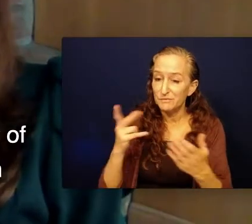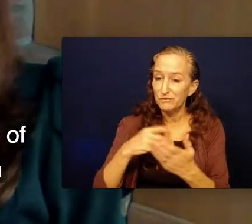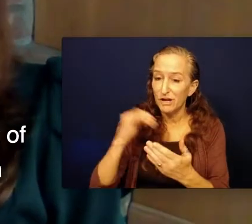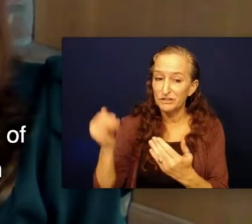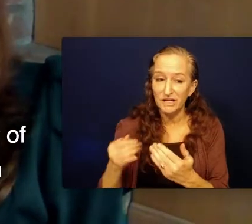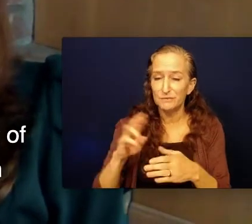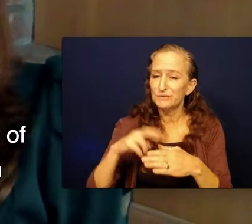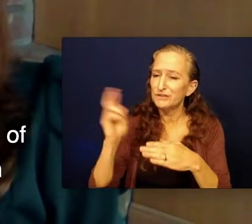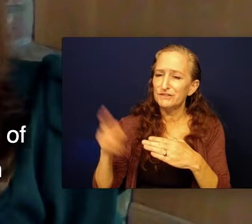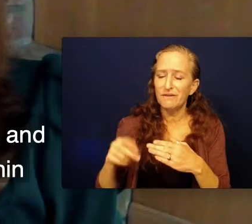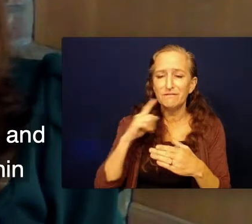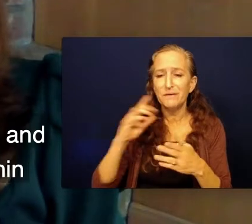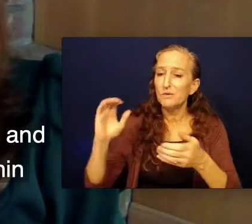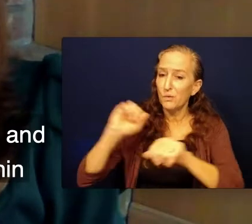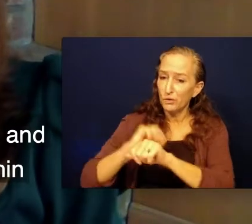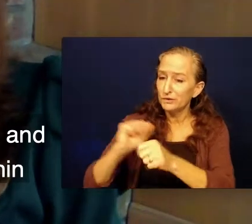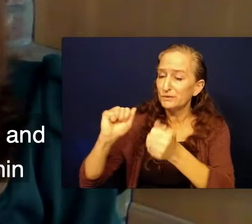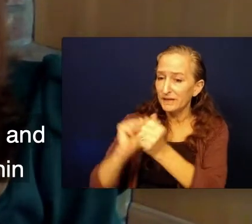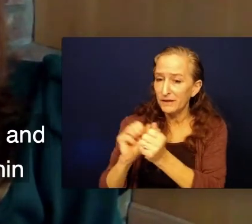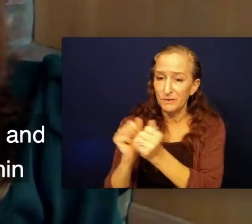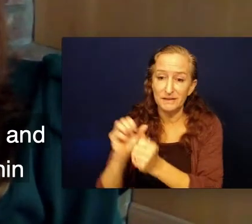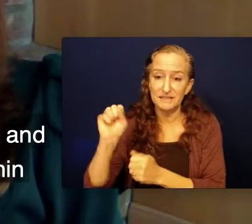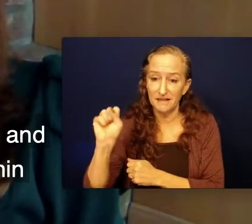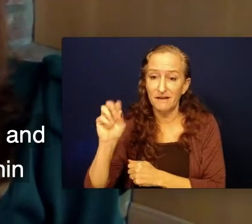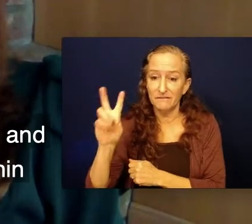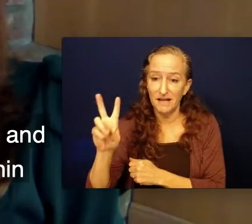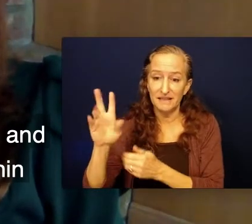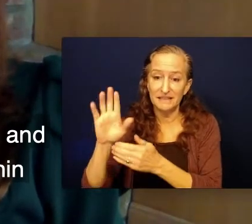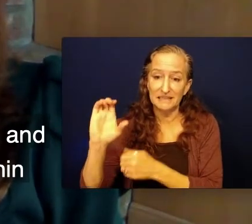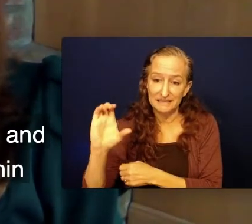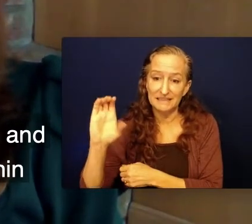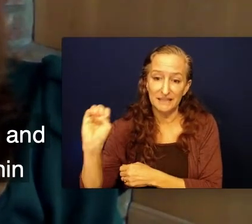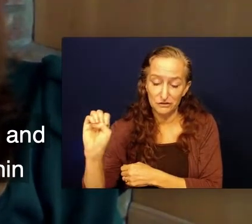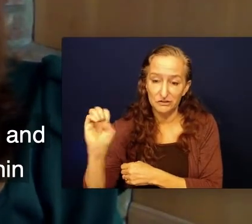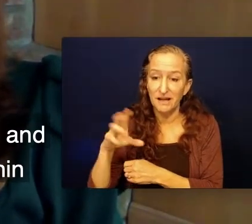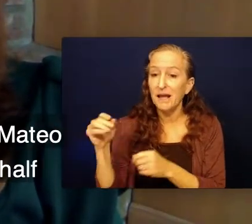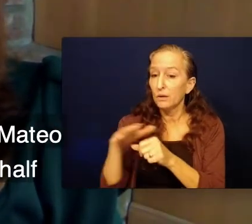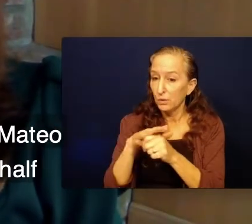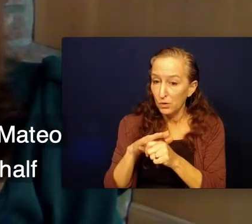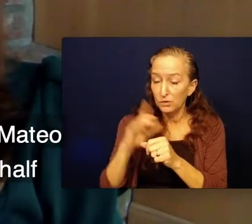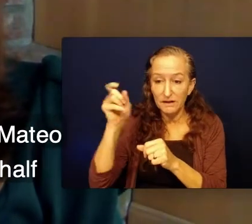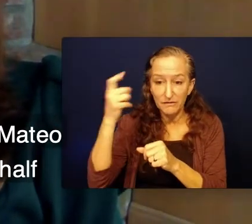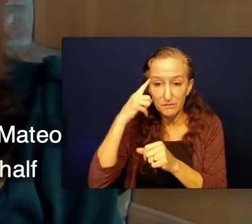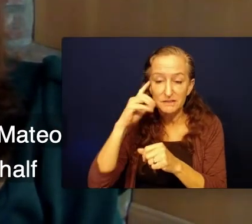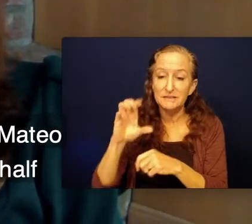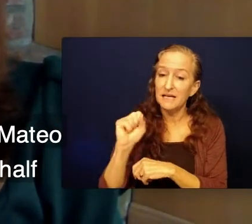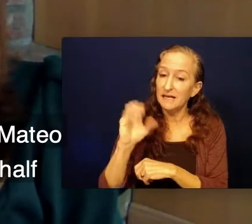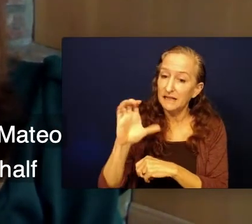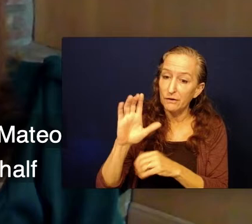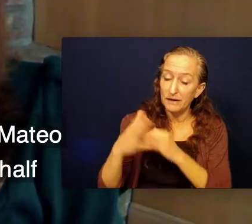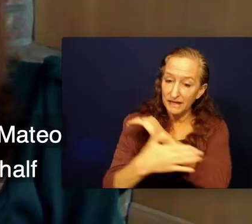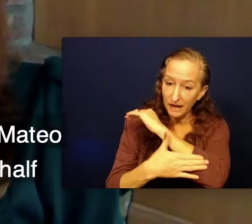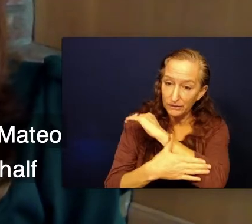terrific collaboration with Silicon Valley Clean Energy and the local governments within Santa Clara County and San